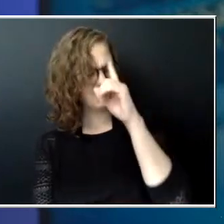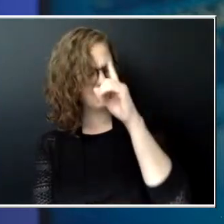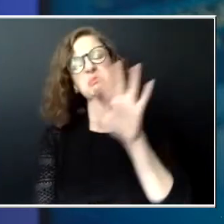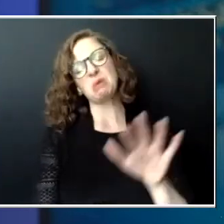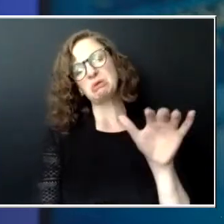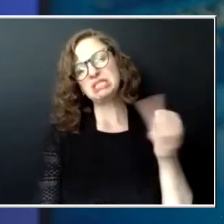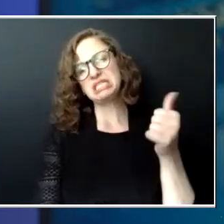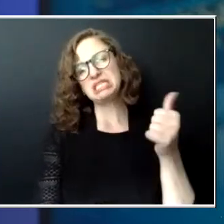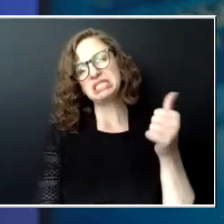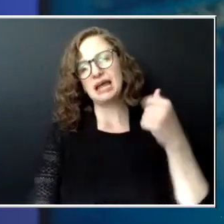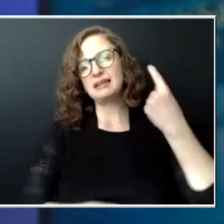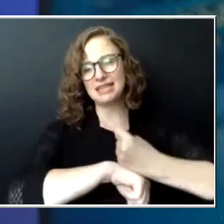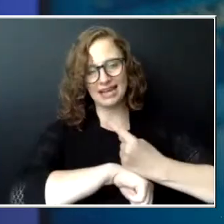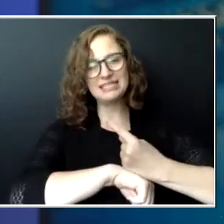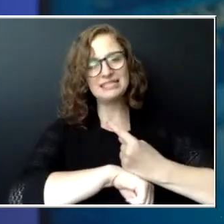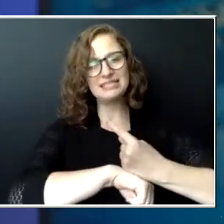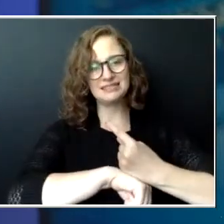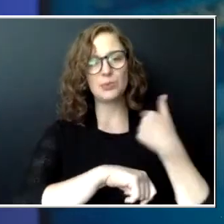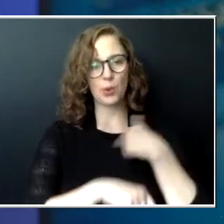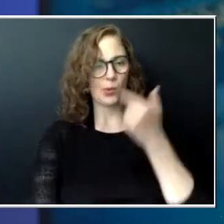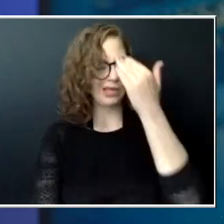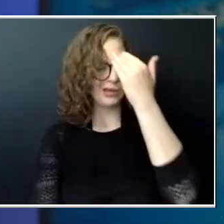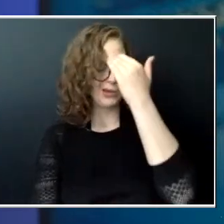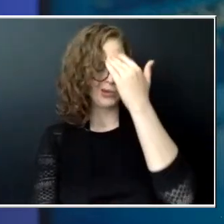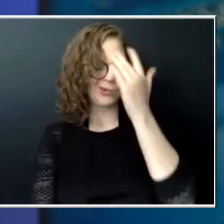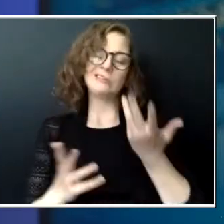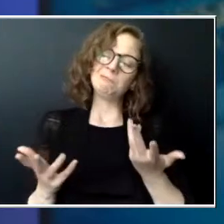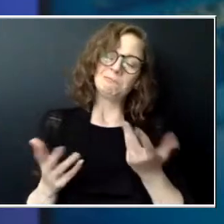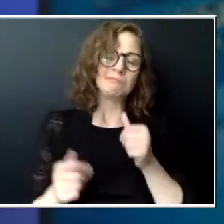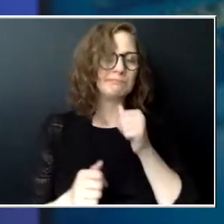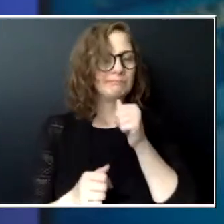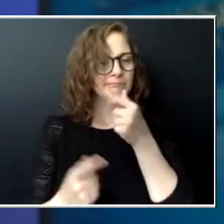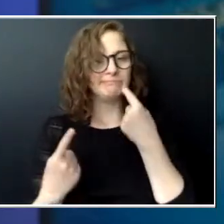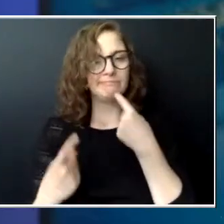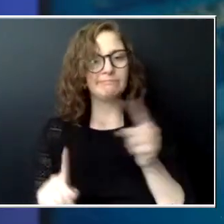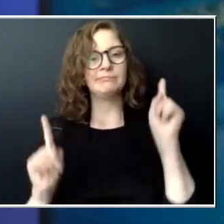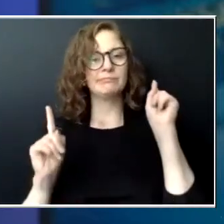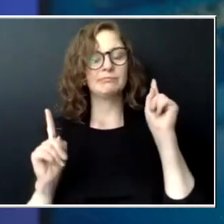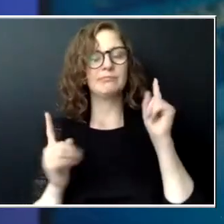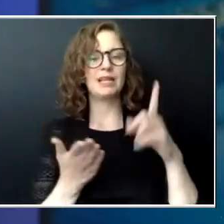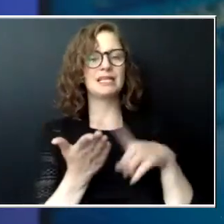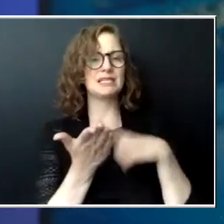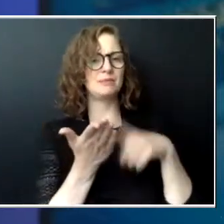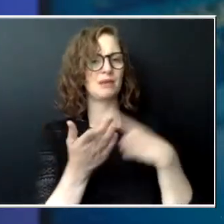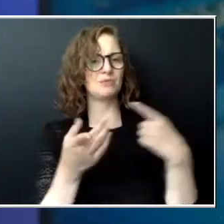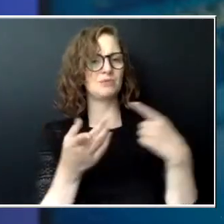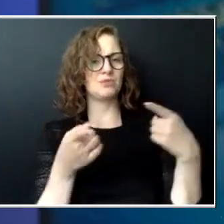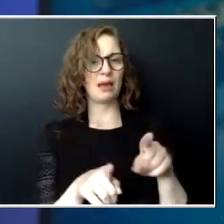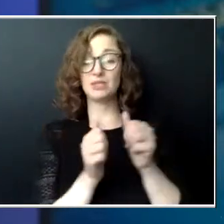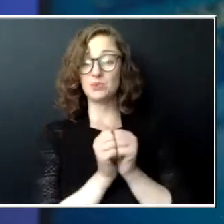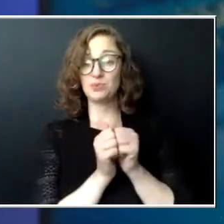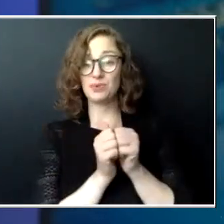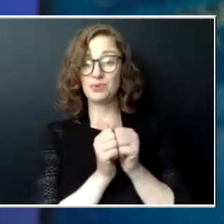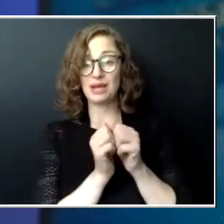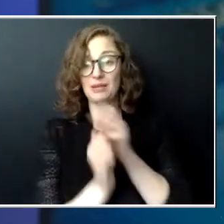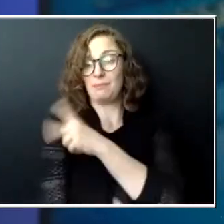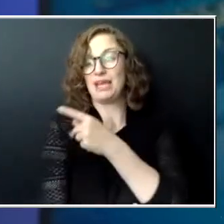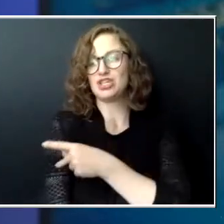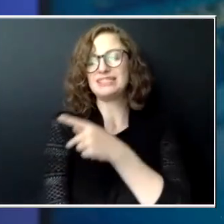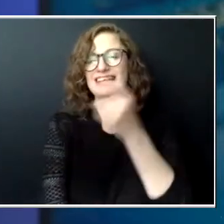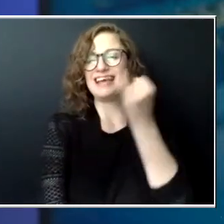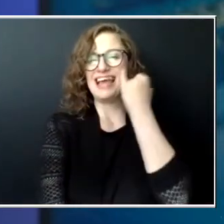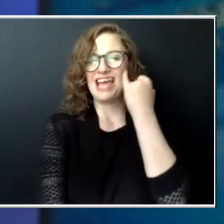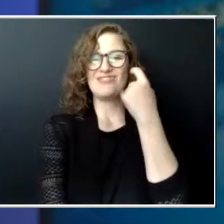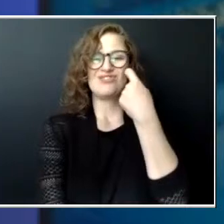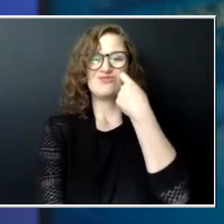well, okay, it didn't go. You know, sometimes what happens is that patients who've just had chemotherapy, their cells, their soldier cells are already kind